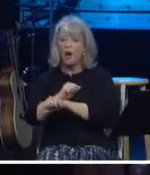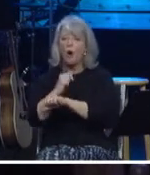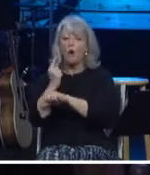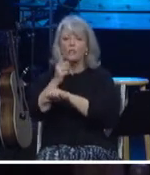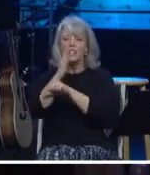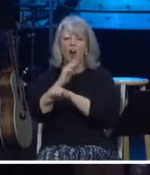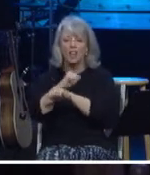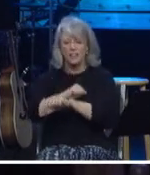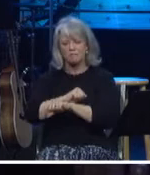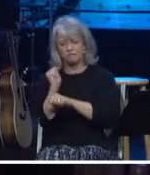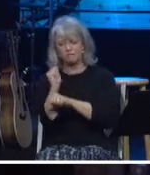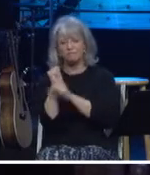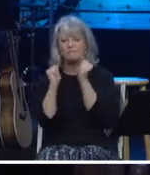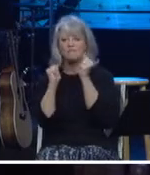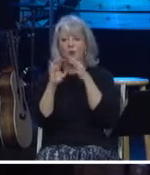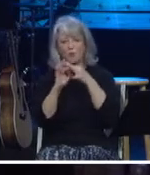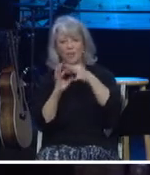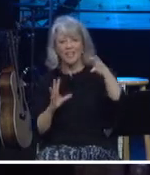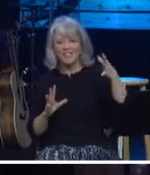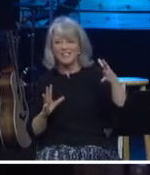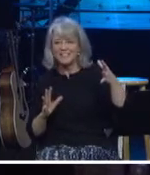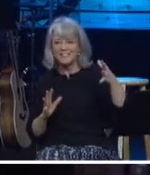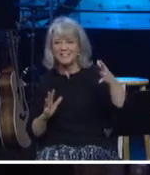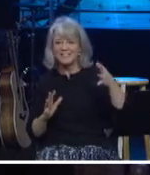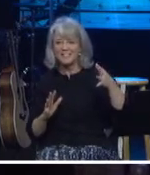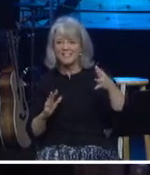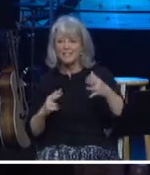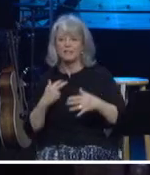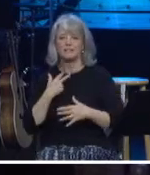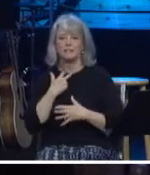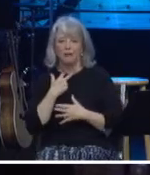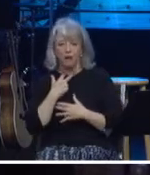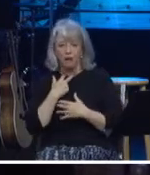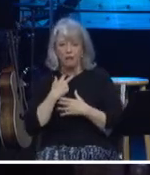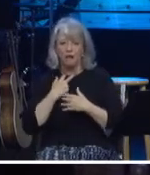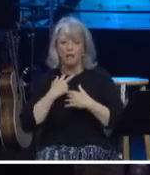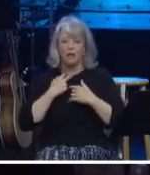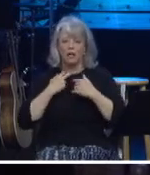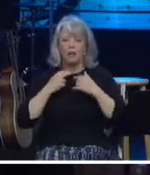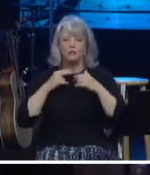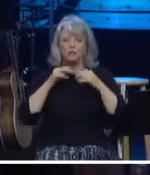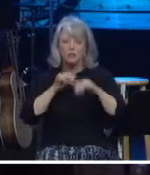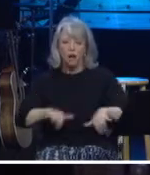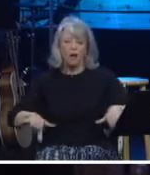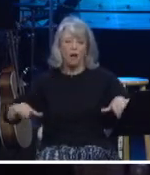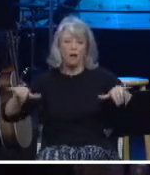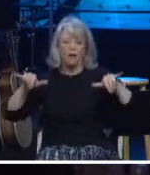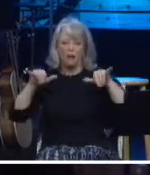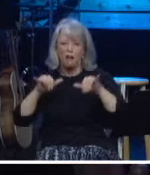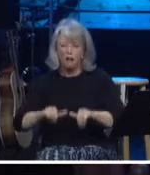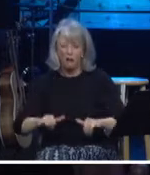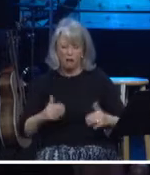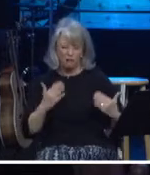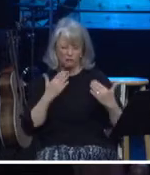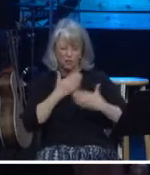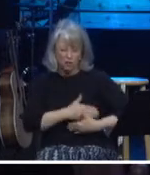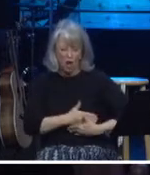him. Held captive in the domain of darkness, under the power of a vengeful